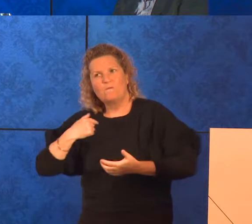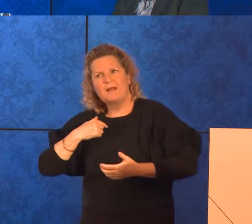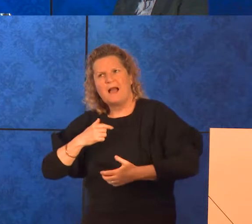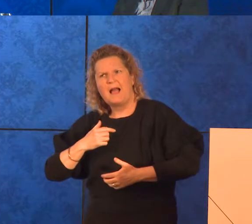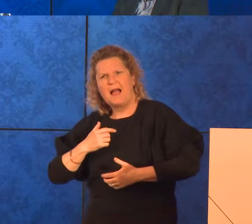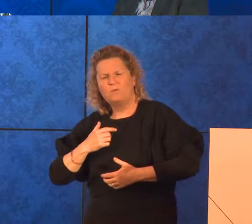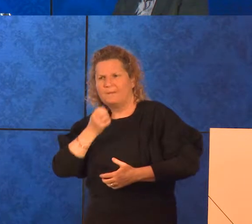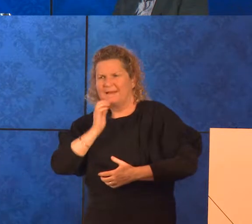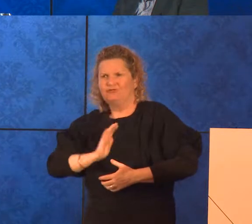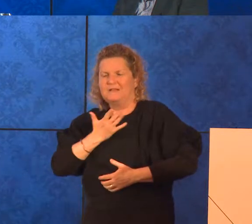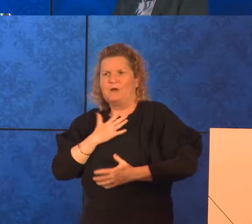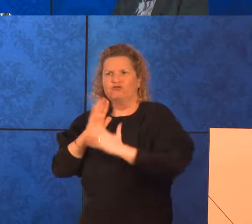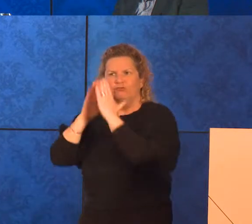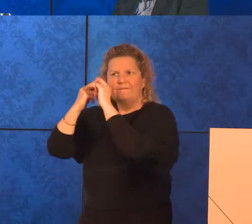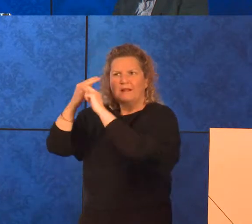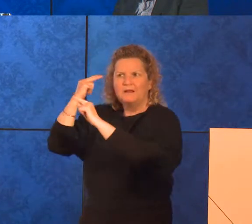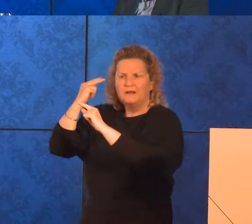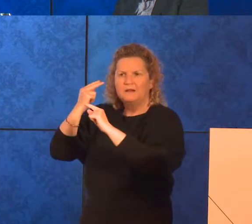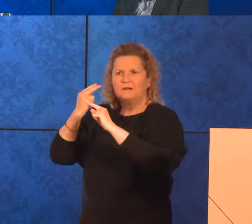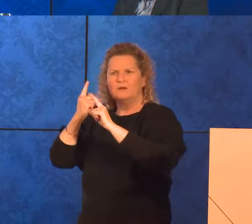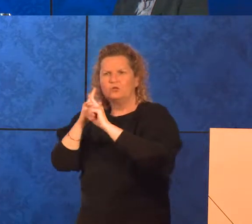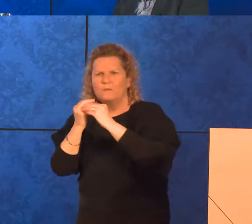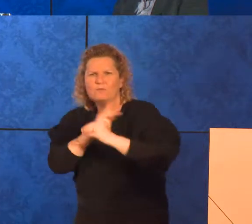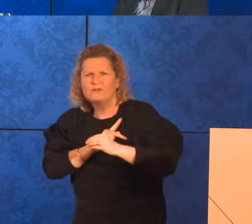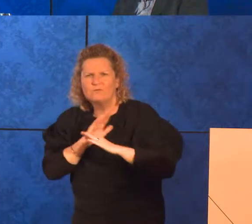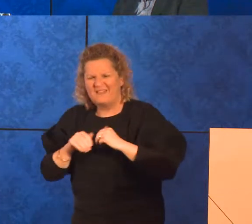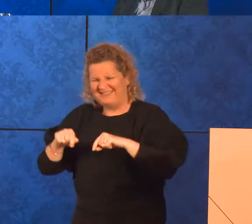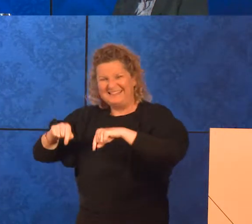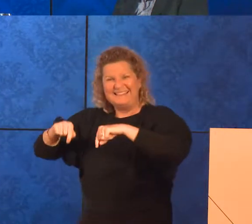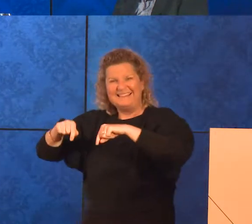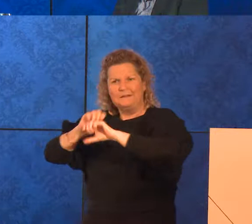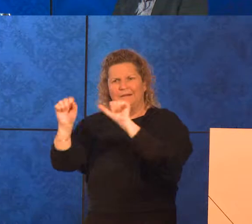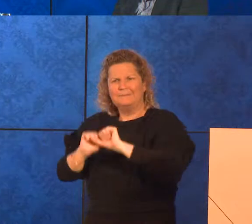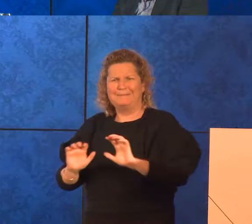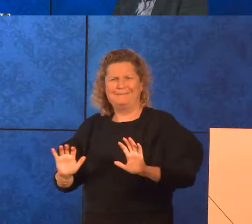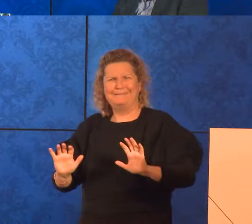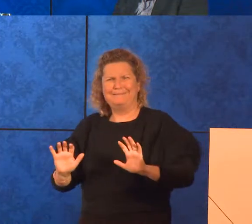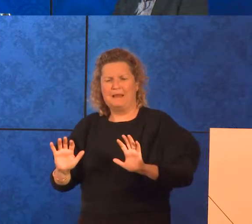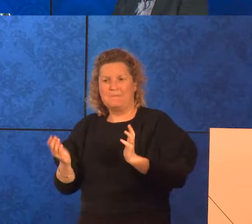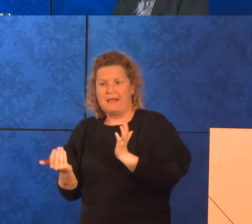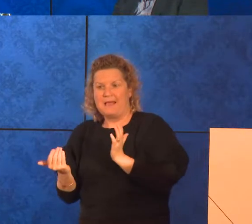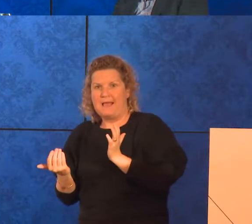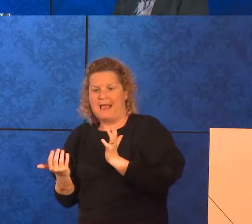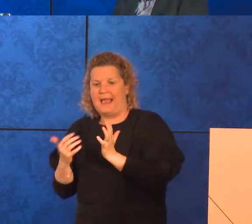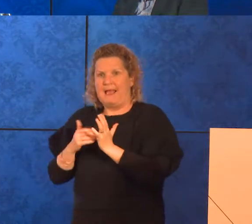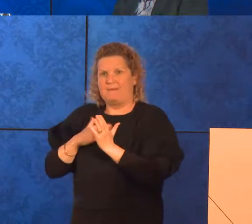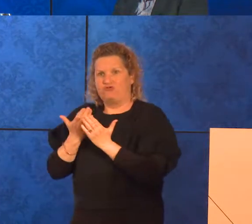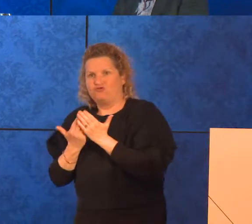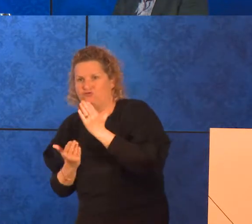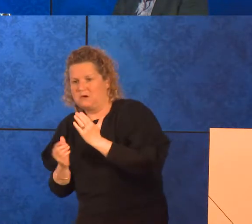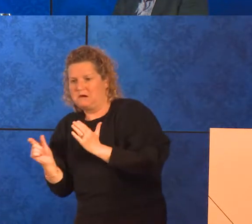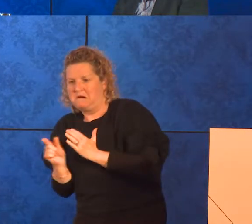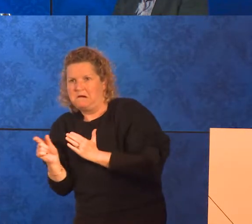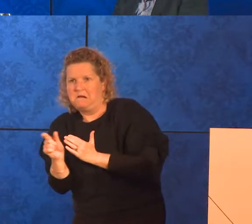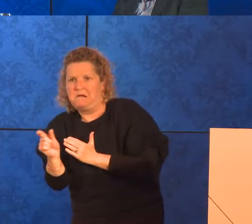able to reflect and talk to the professionals about that and sort of weave in my story. And I guess when those